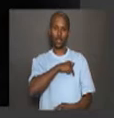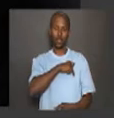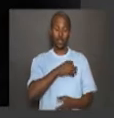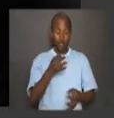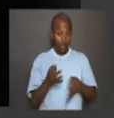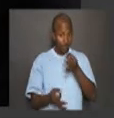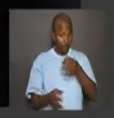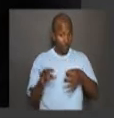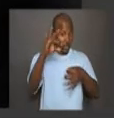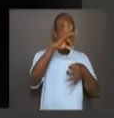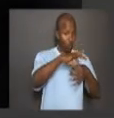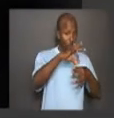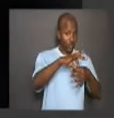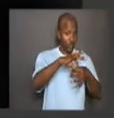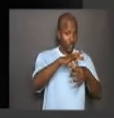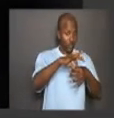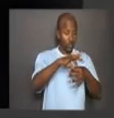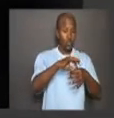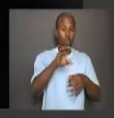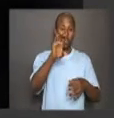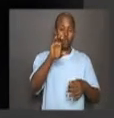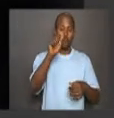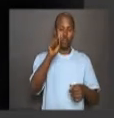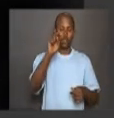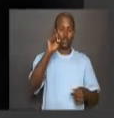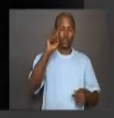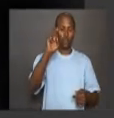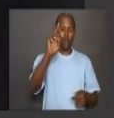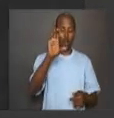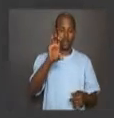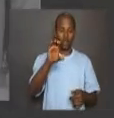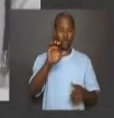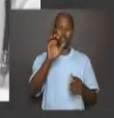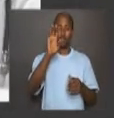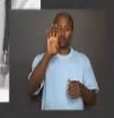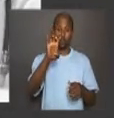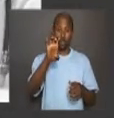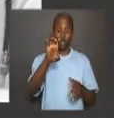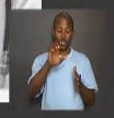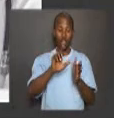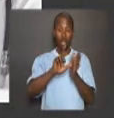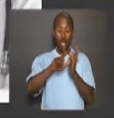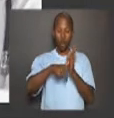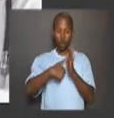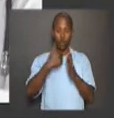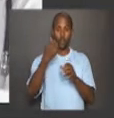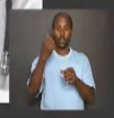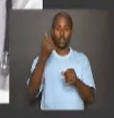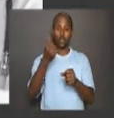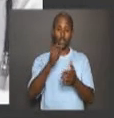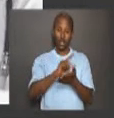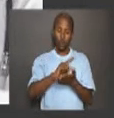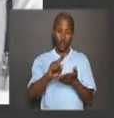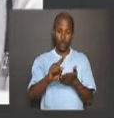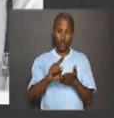an employee is contracted to work 40 hours a week but has to